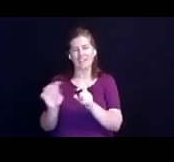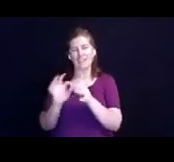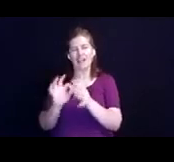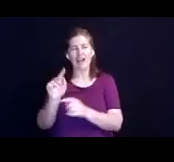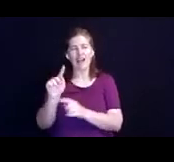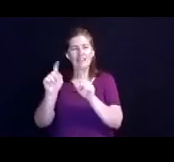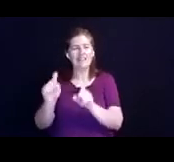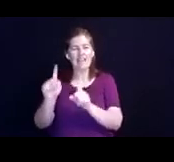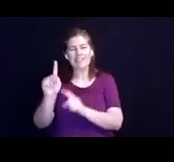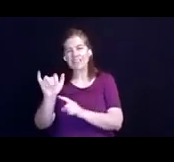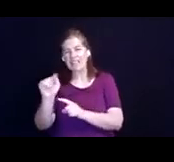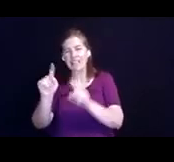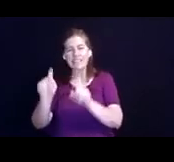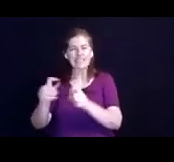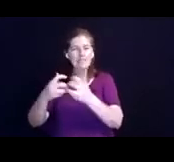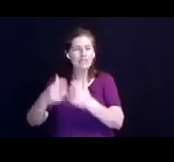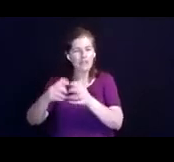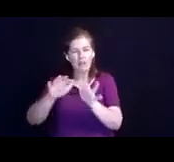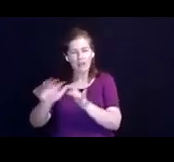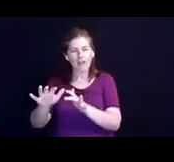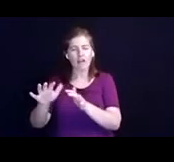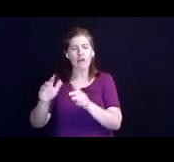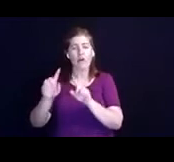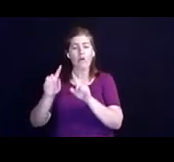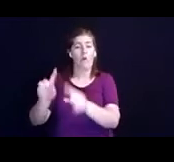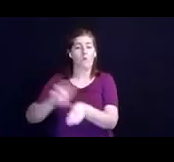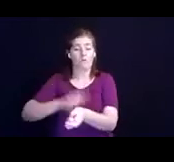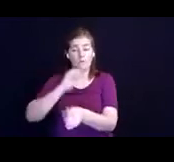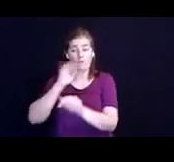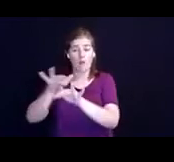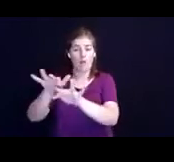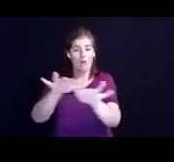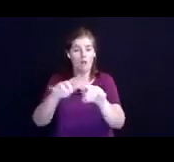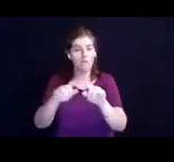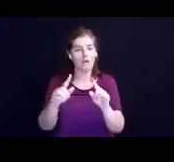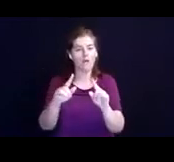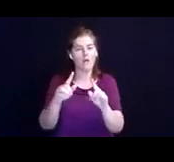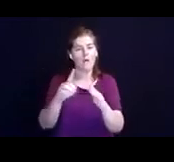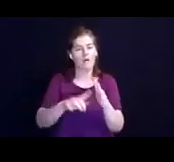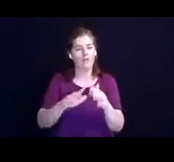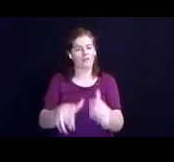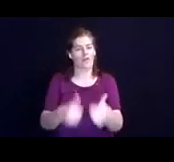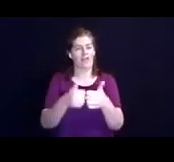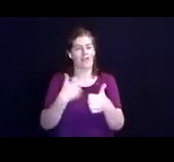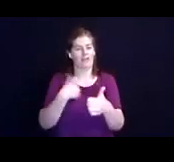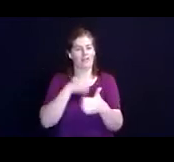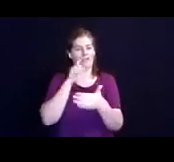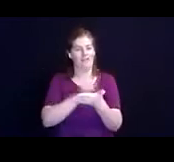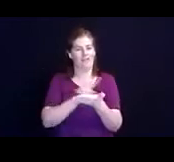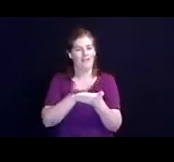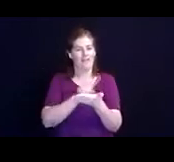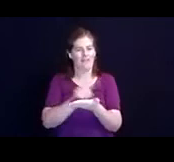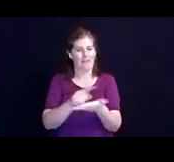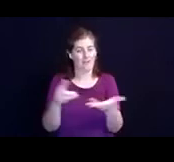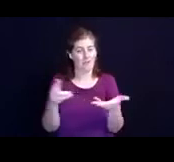and testing machines go to nursing homes right now, flow to nursing homes. But of course, what challenges us on a weekly